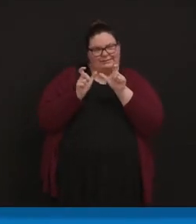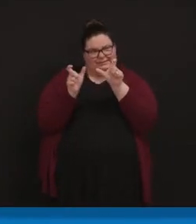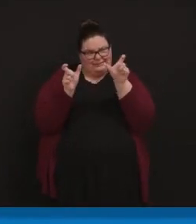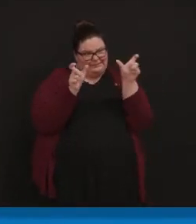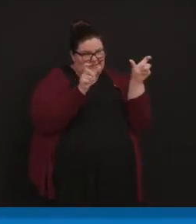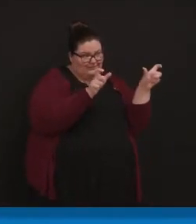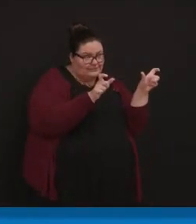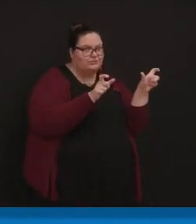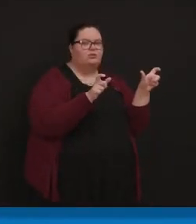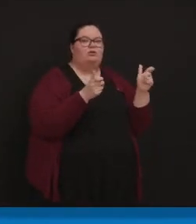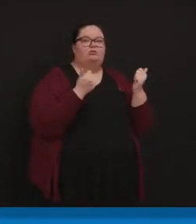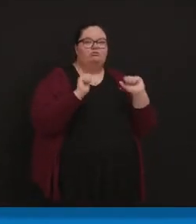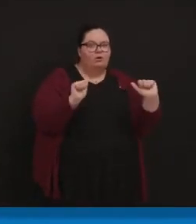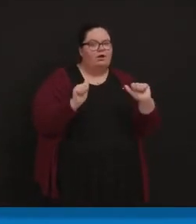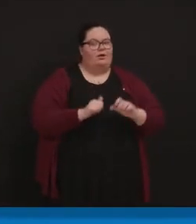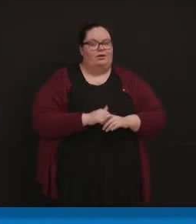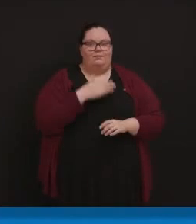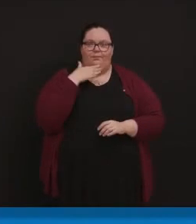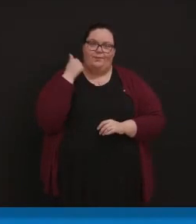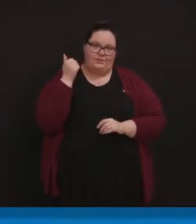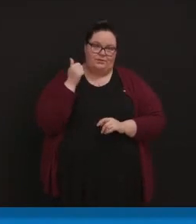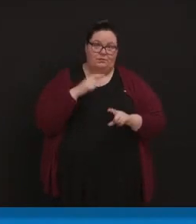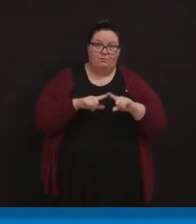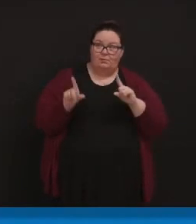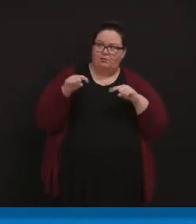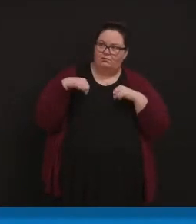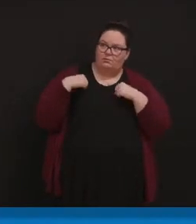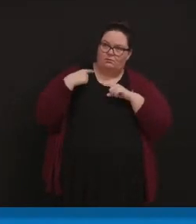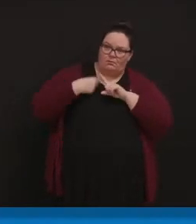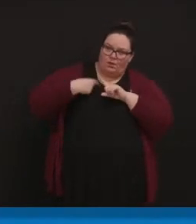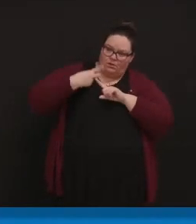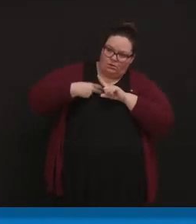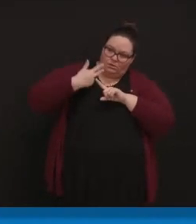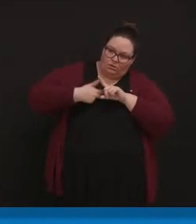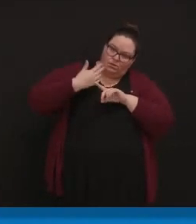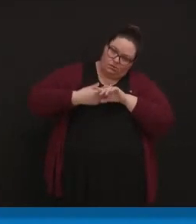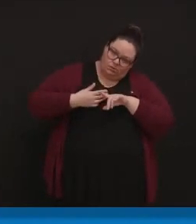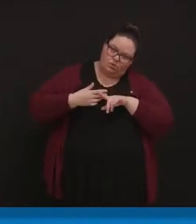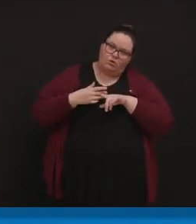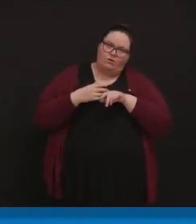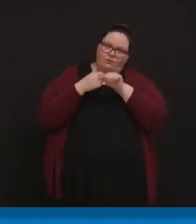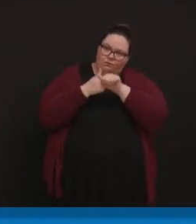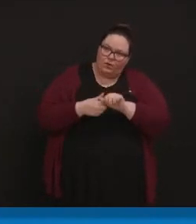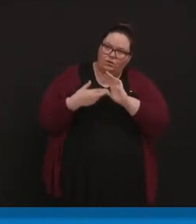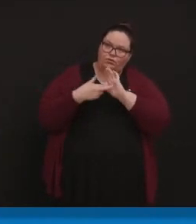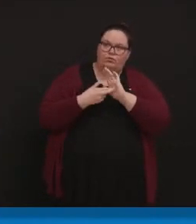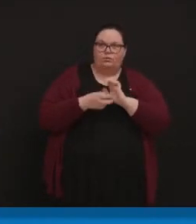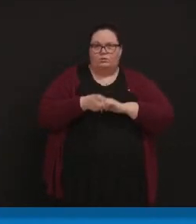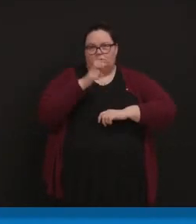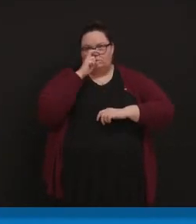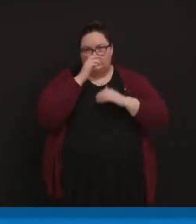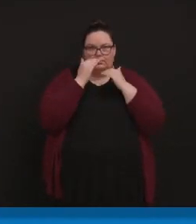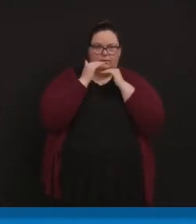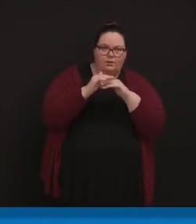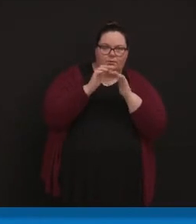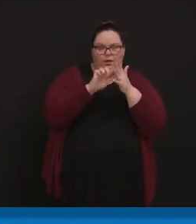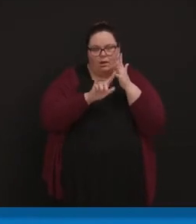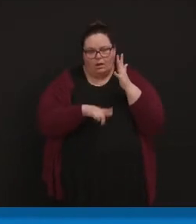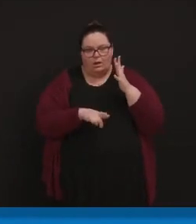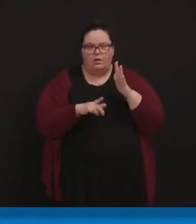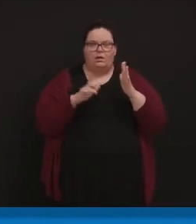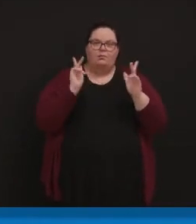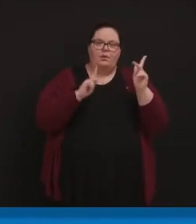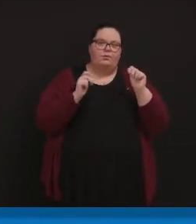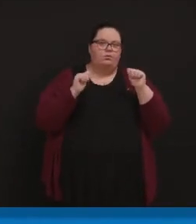back, we're going to continue to try to do. But after months of COVID regulations, after months of restrictions, I get that people